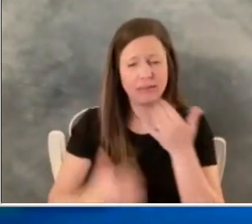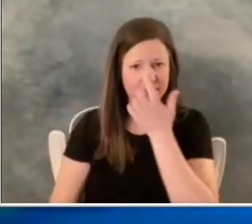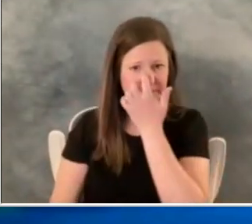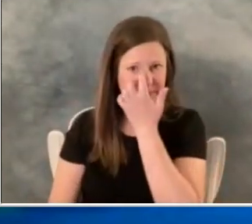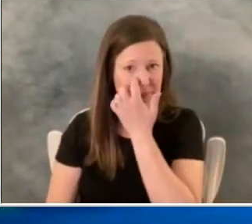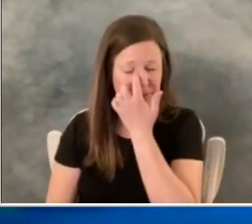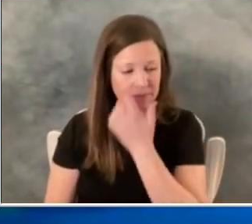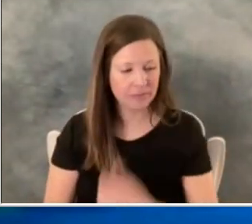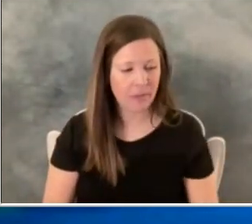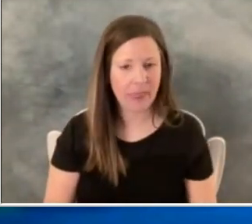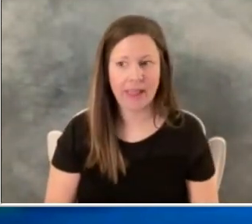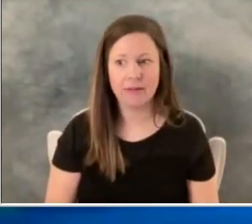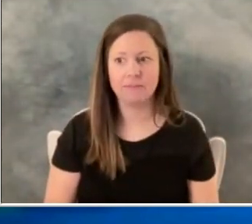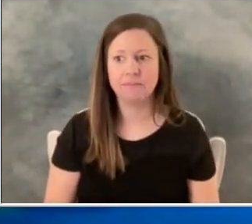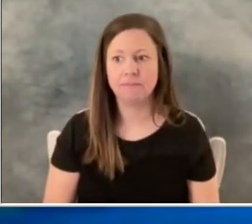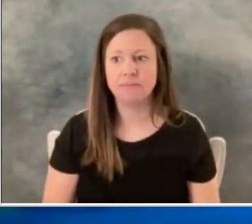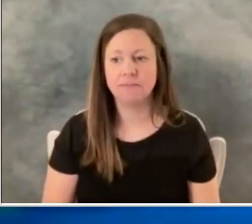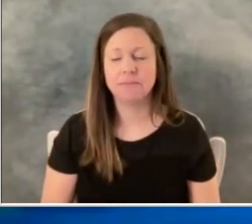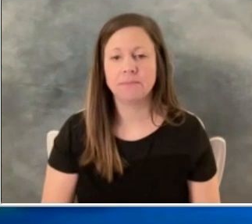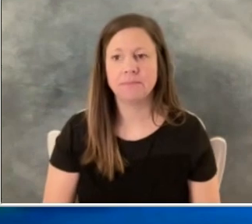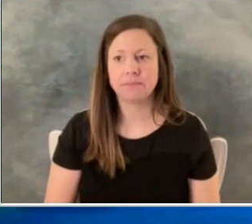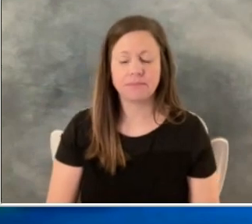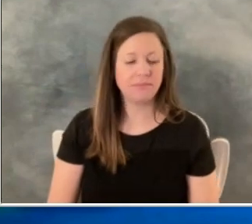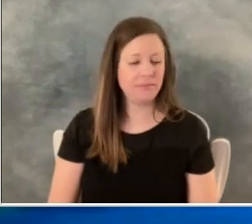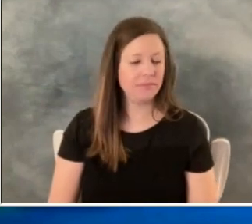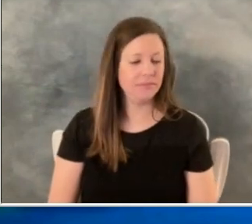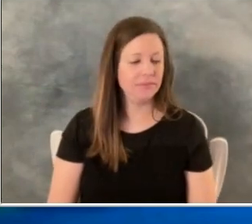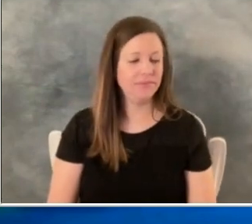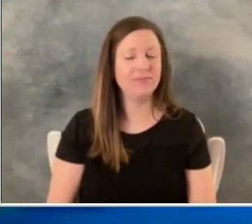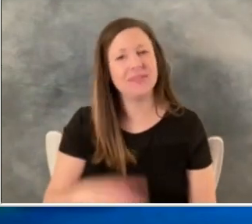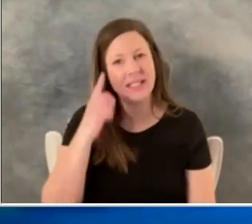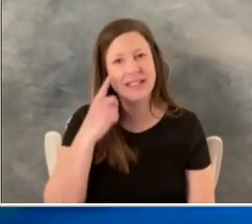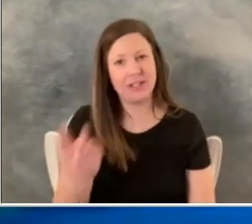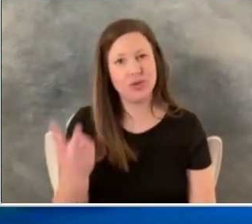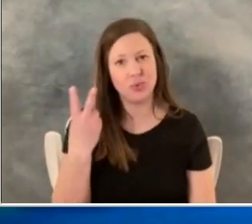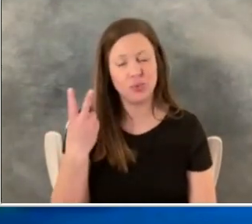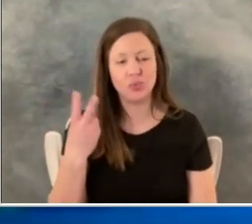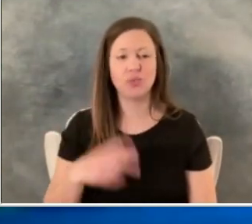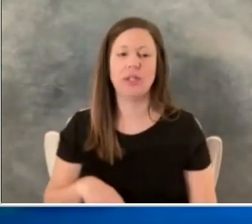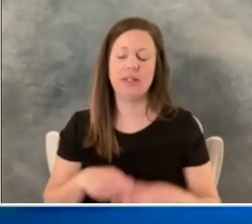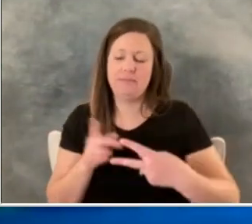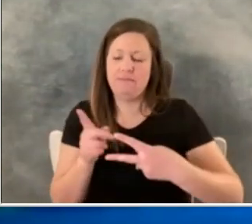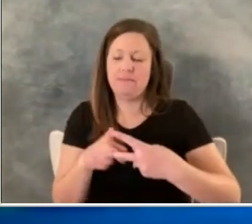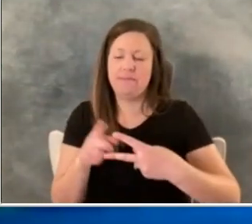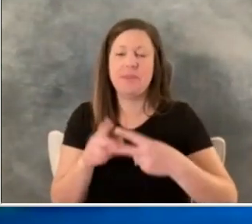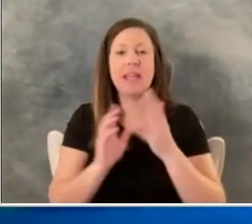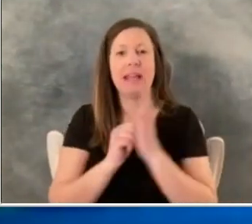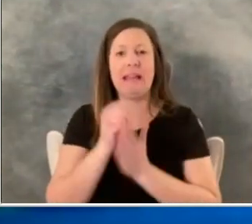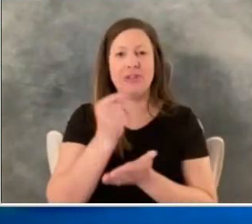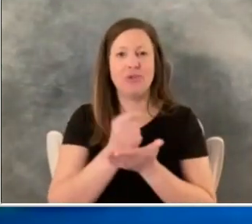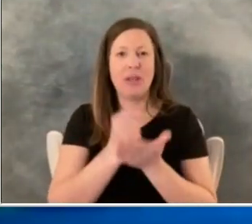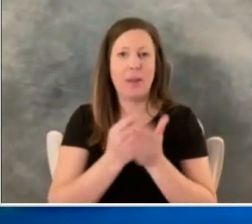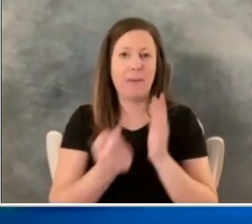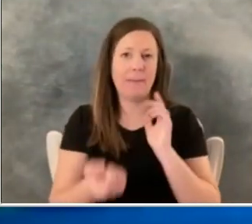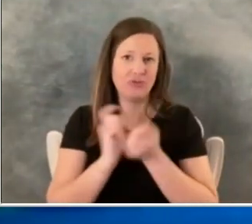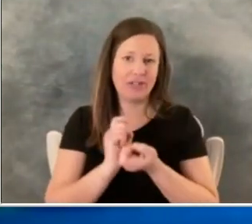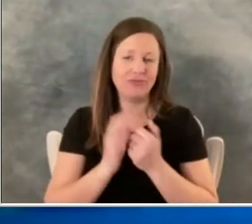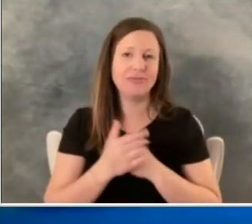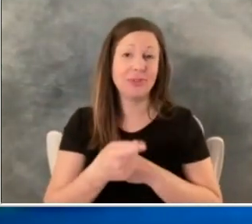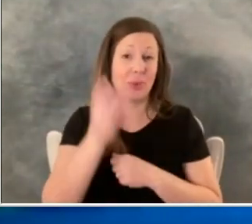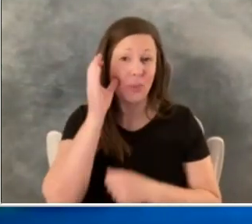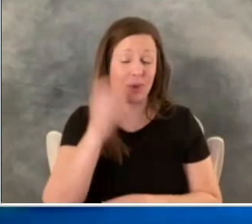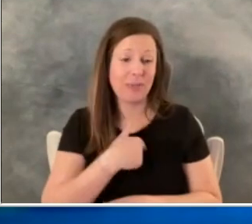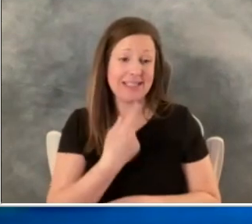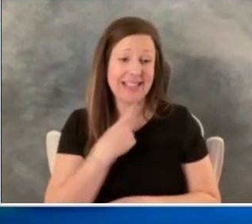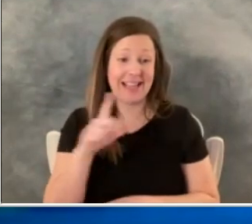Well, I think there are two. One is that cancer therapy is changing. You heard me say that in the 20 years that